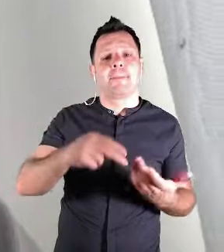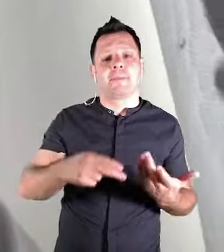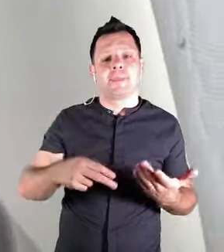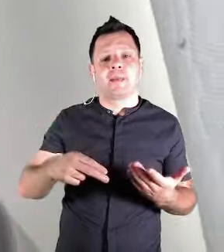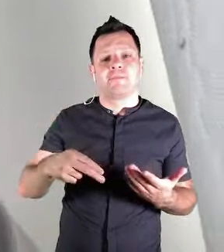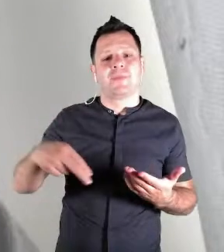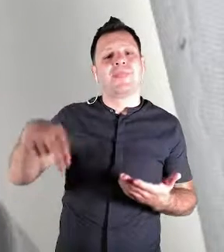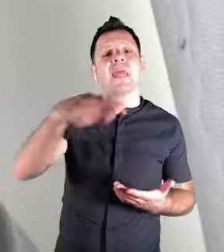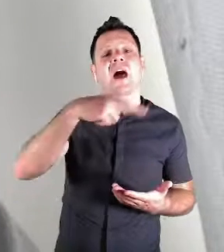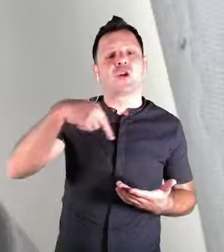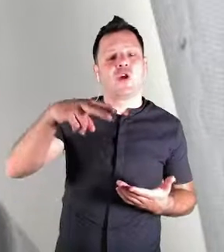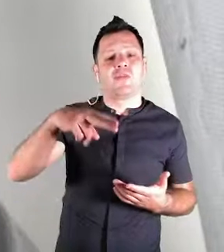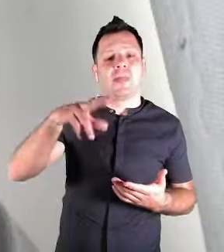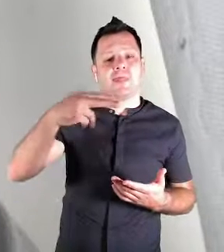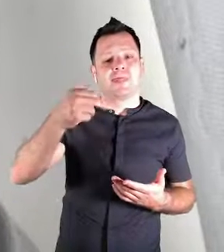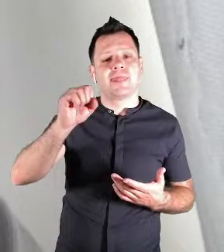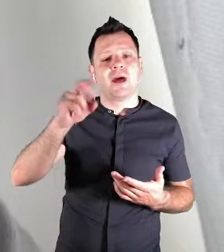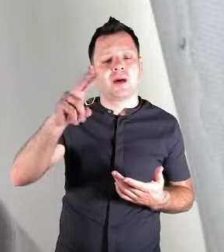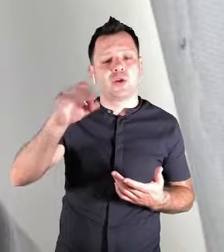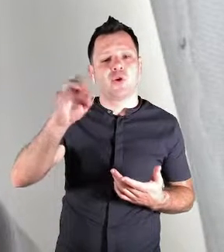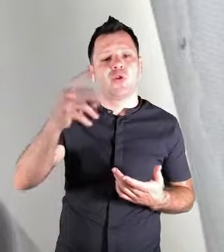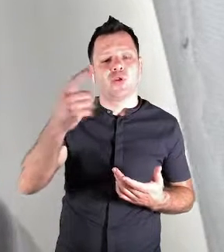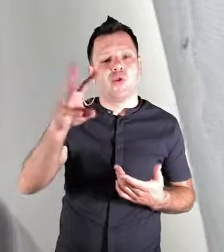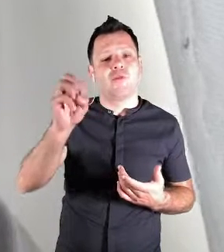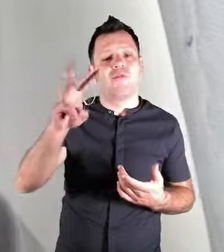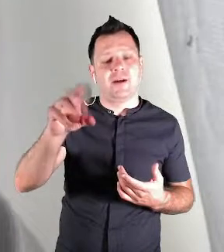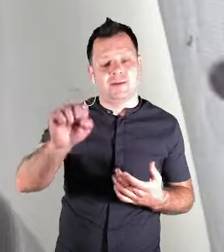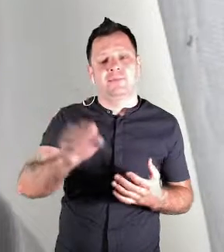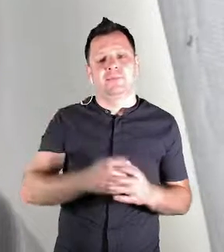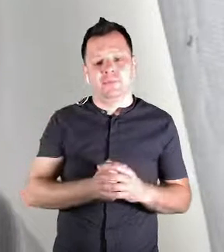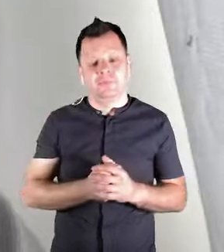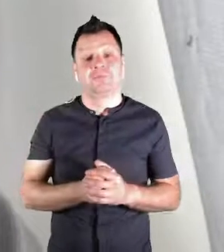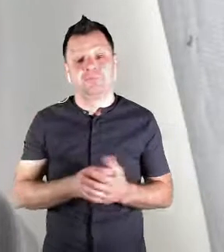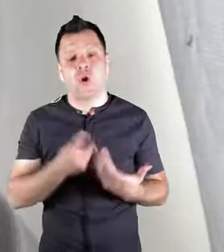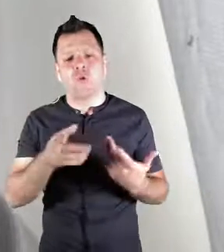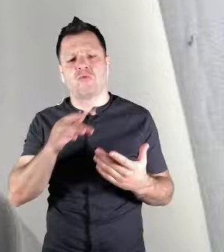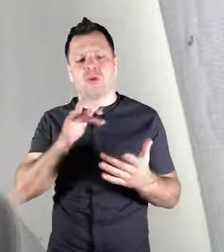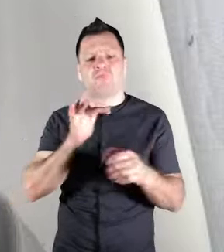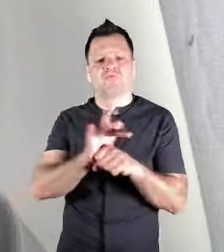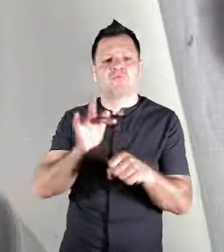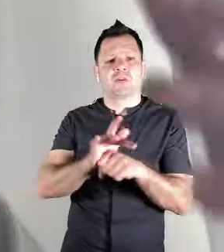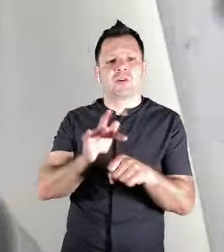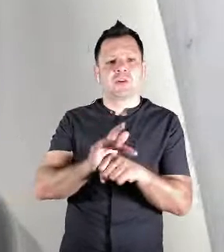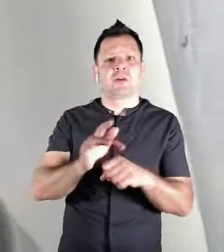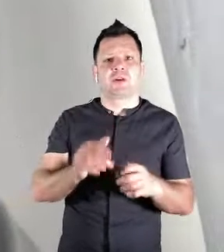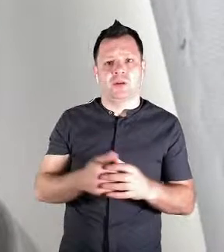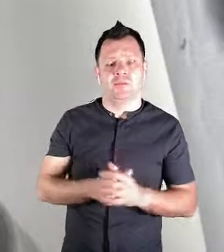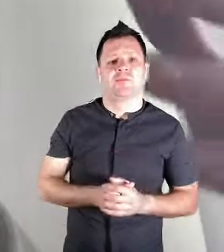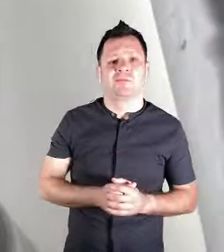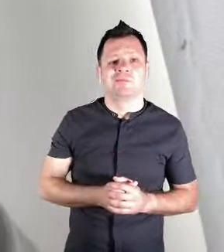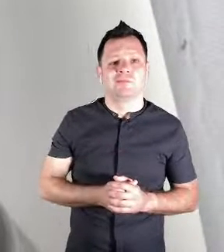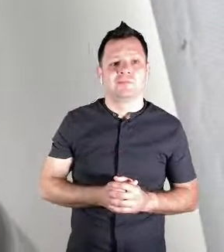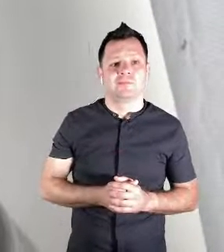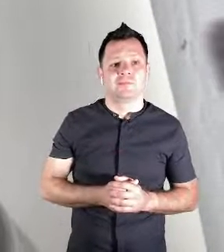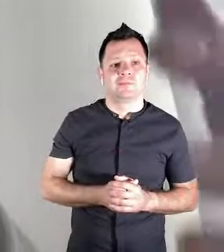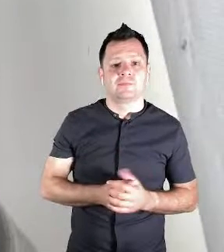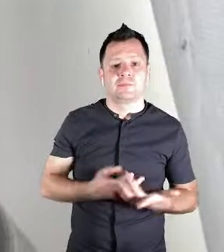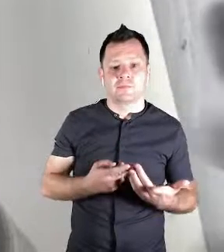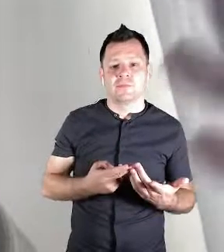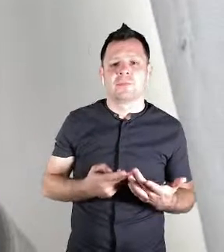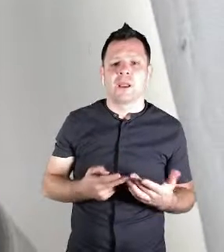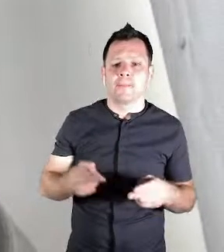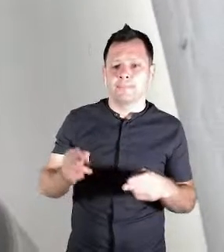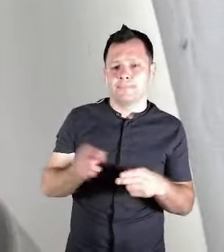when one had an extremely unequal society, and some people therefore could afford to